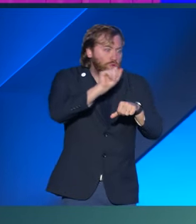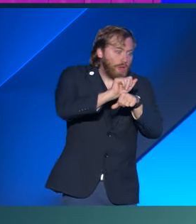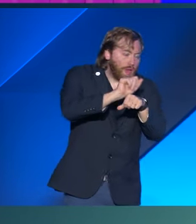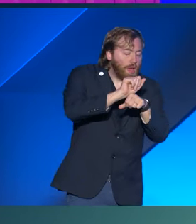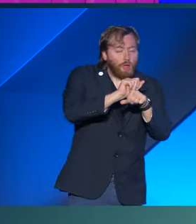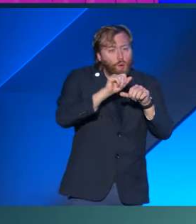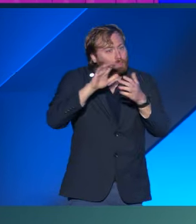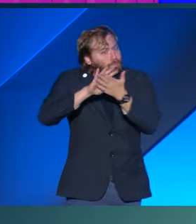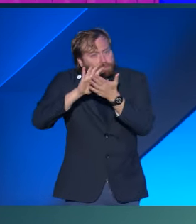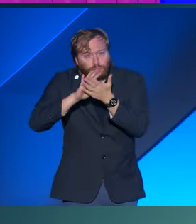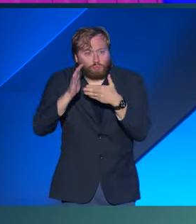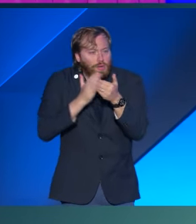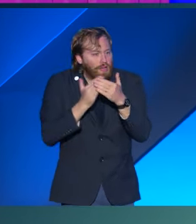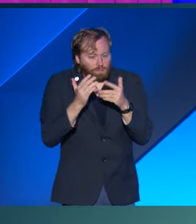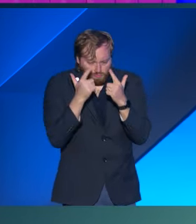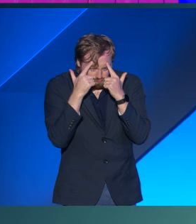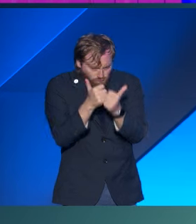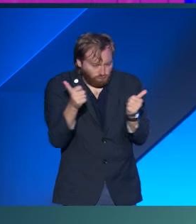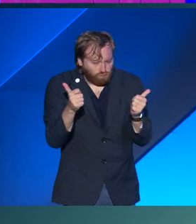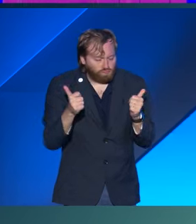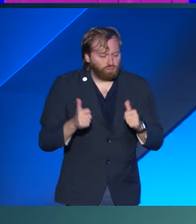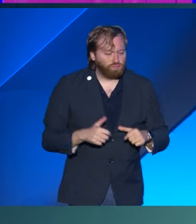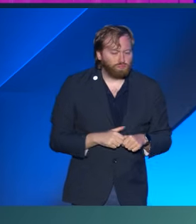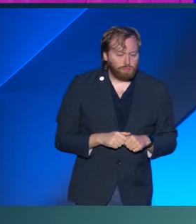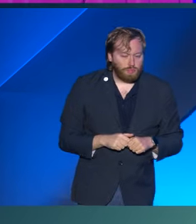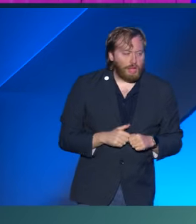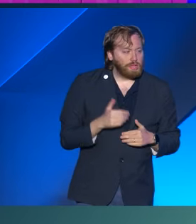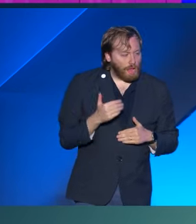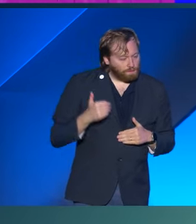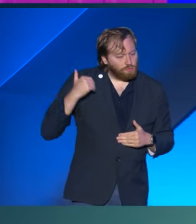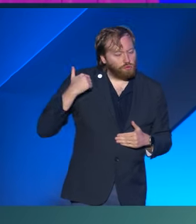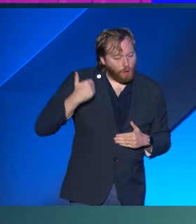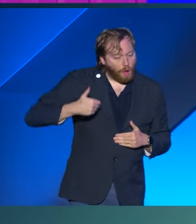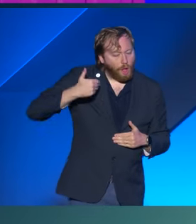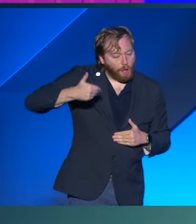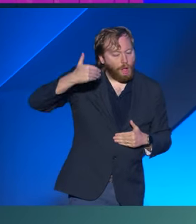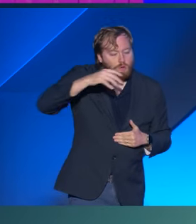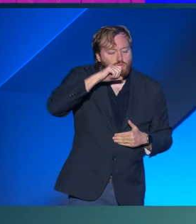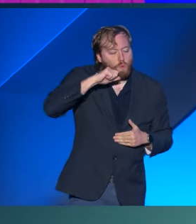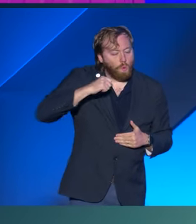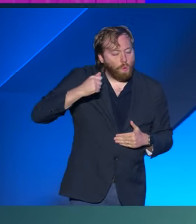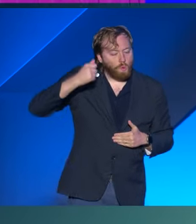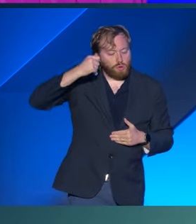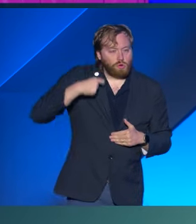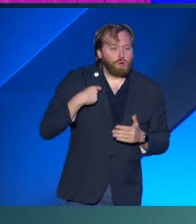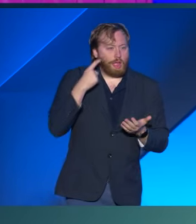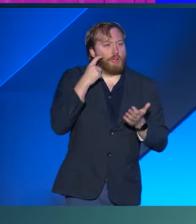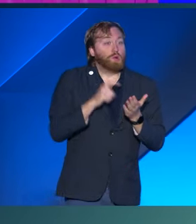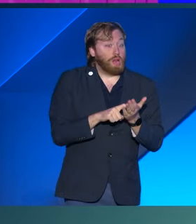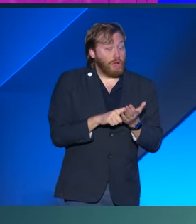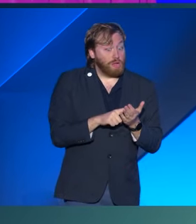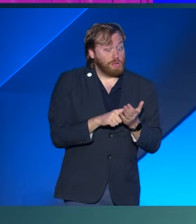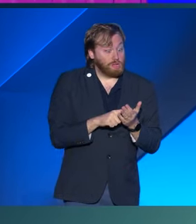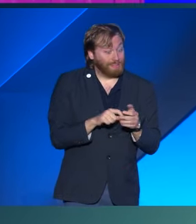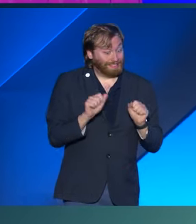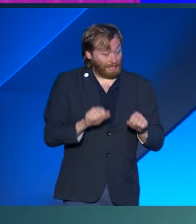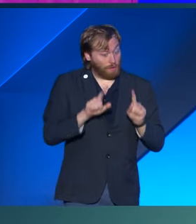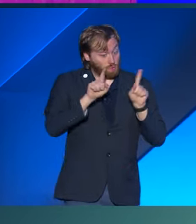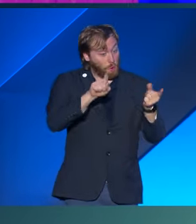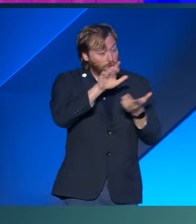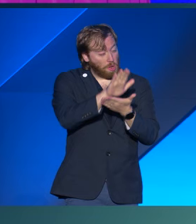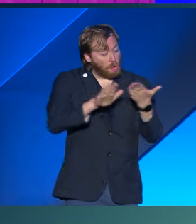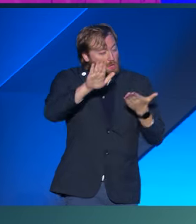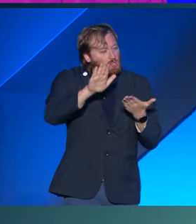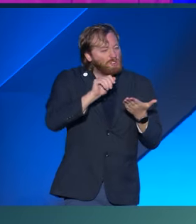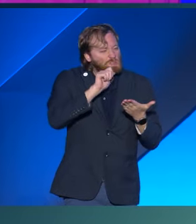wanted. As I've gotten older, I realized that the ability to attend college isn't connected to